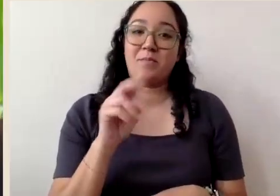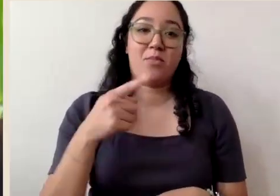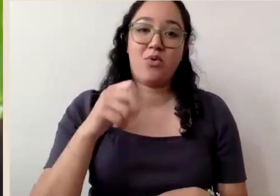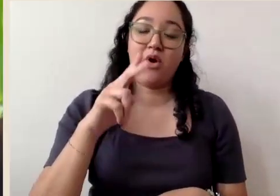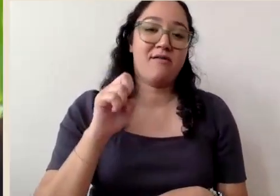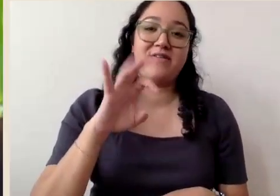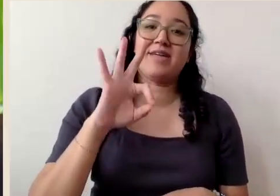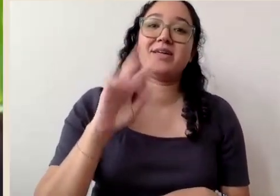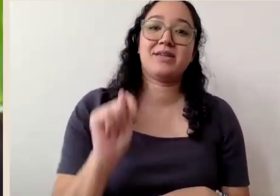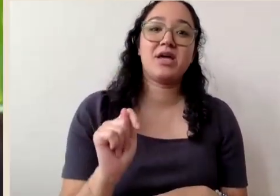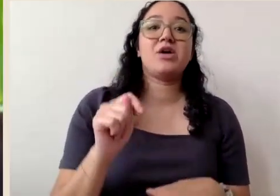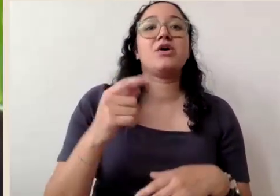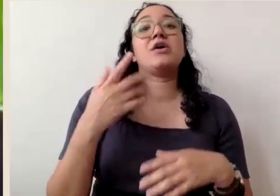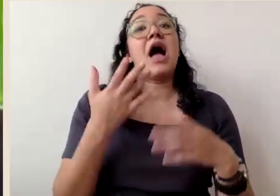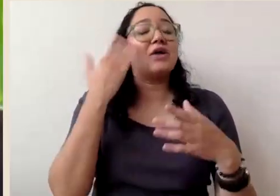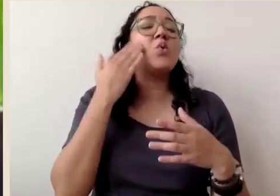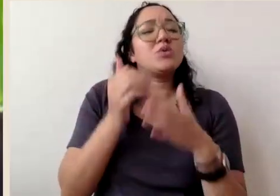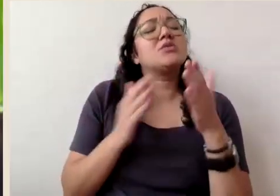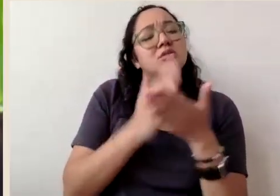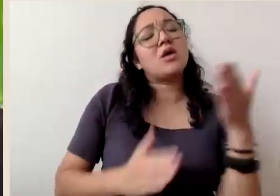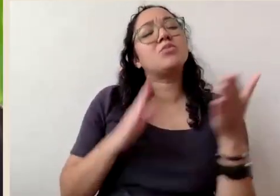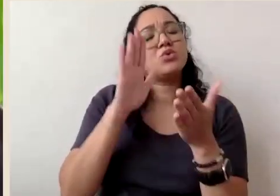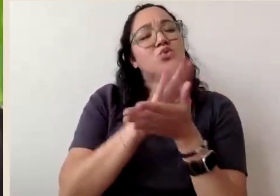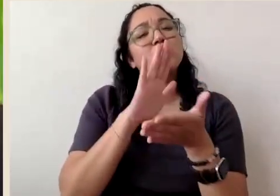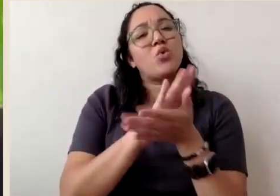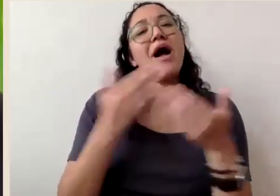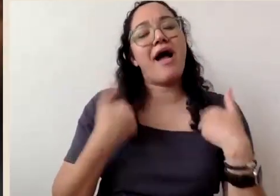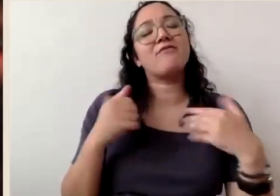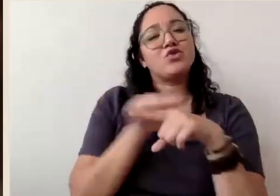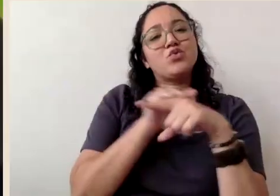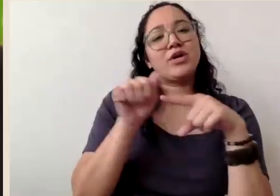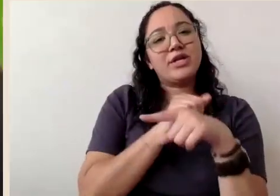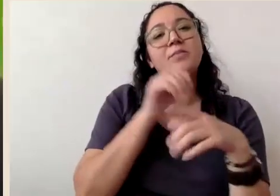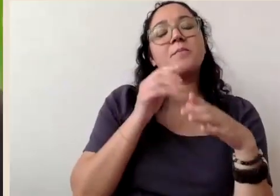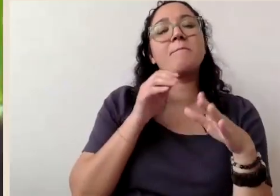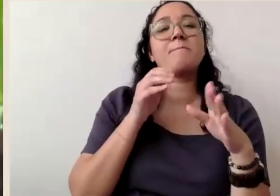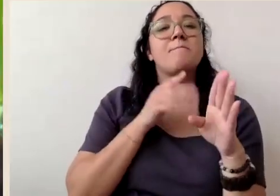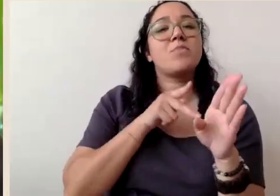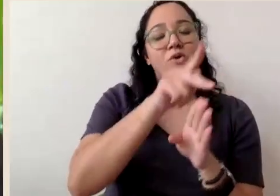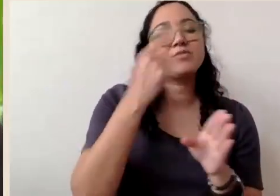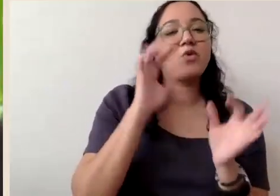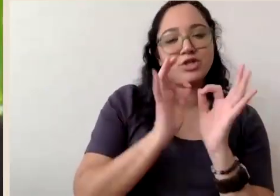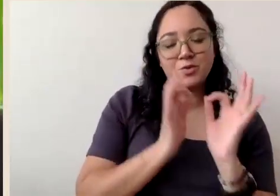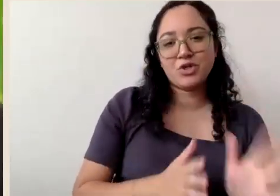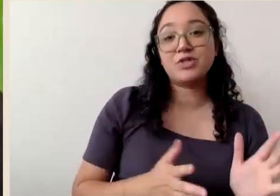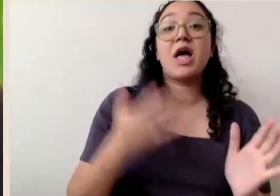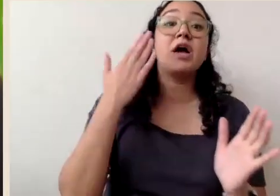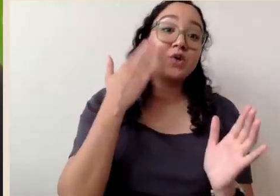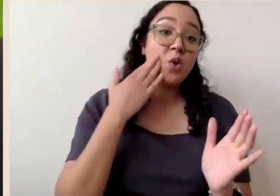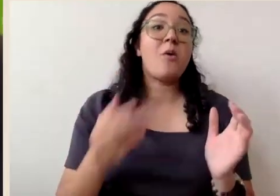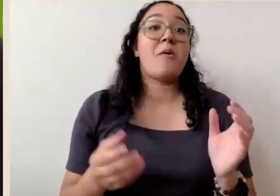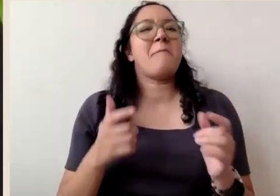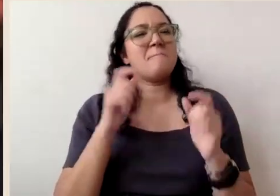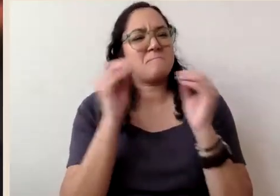interpreters. I know there's some school districts that have also developed training programs for interpreters, and I know there's more interest in